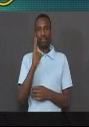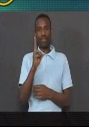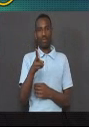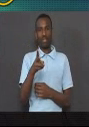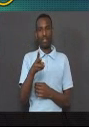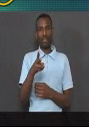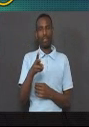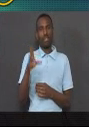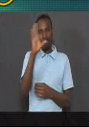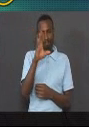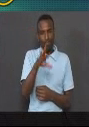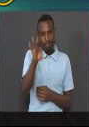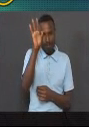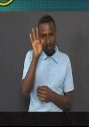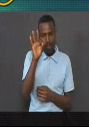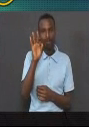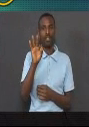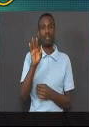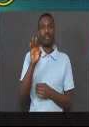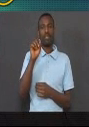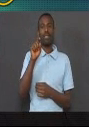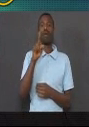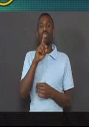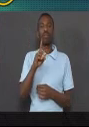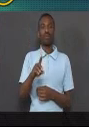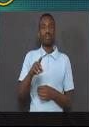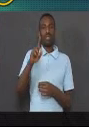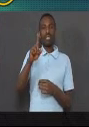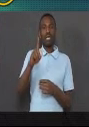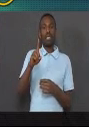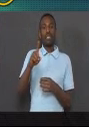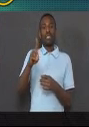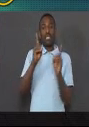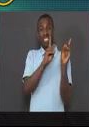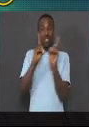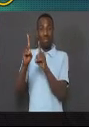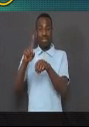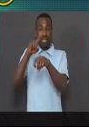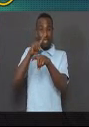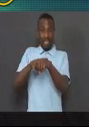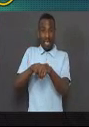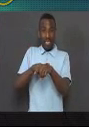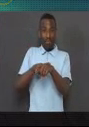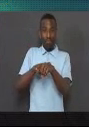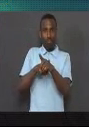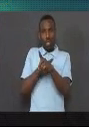velocity can be found as the gradient of the displacement time